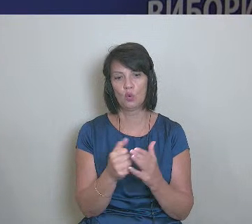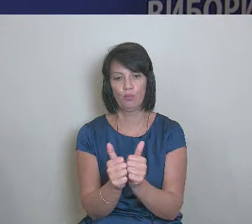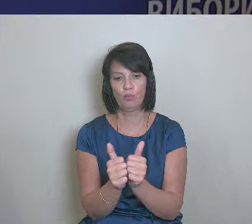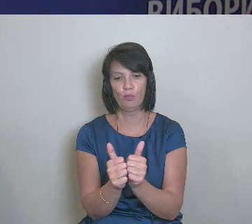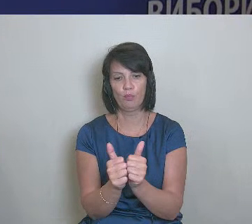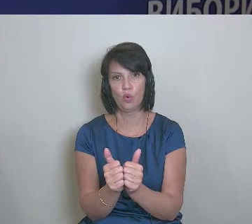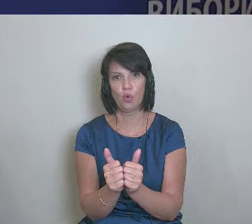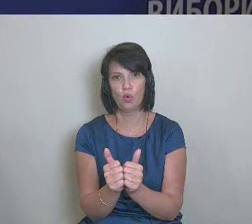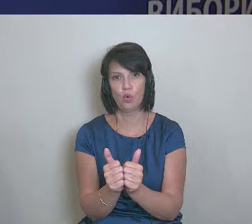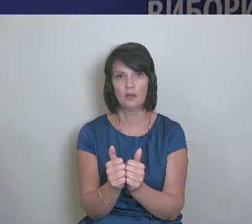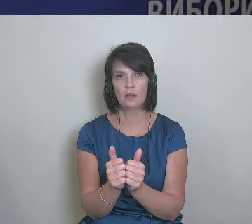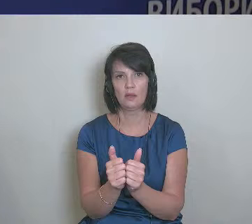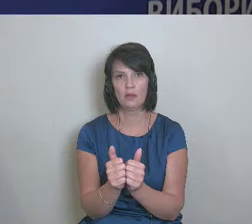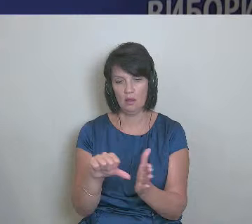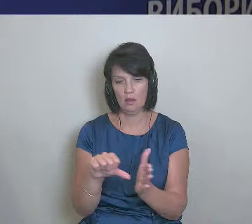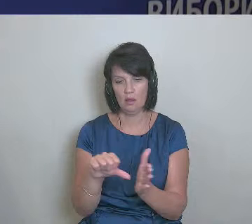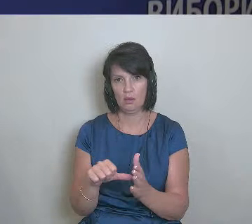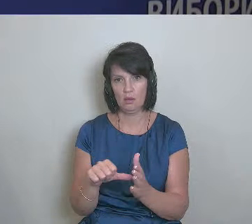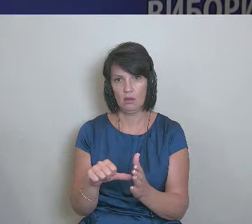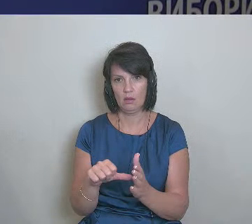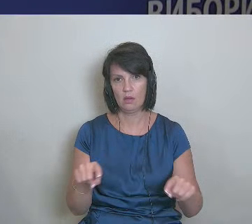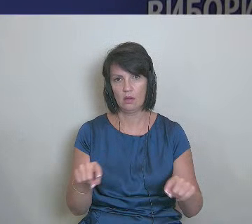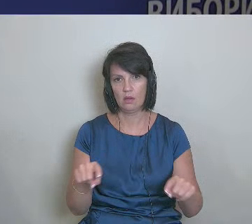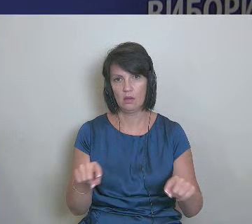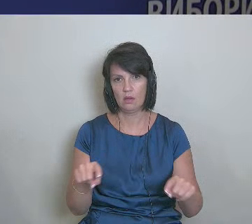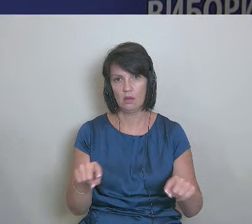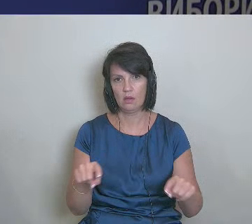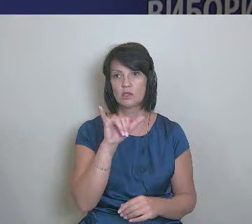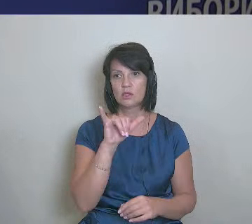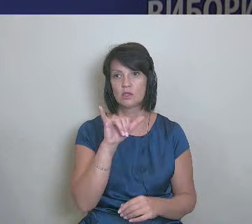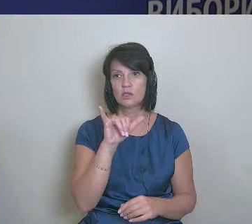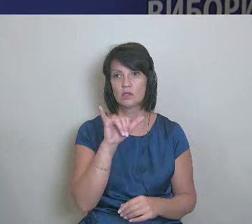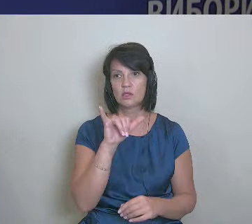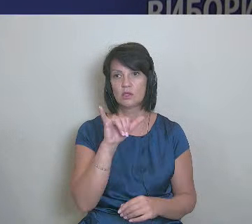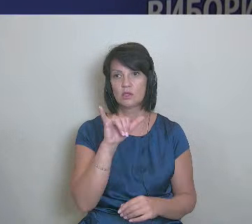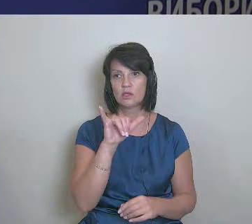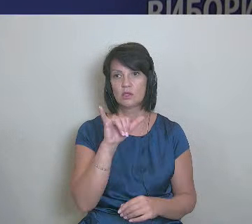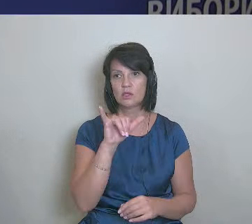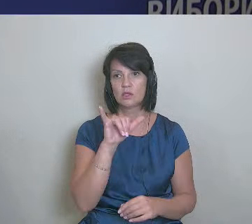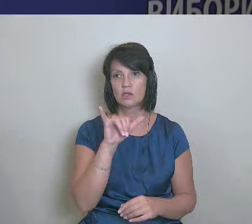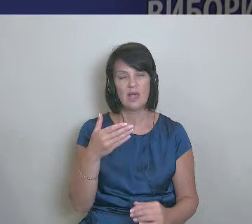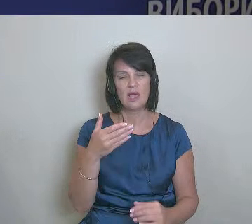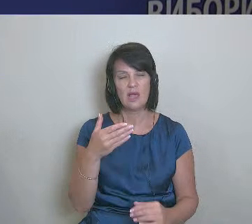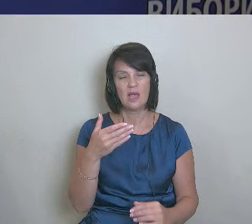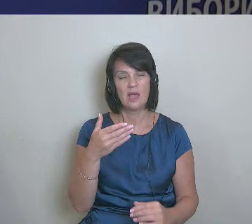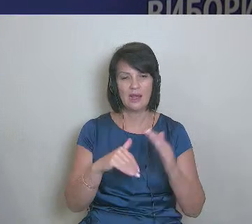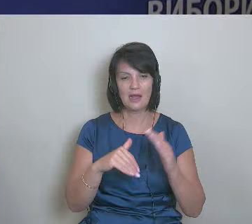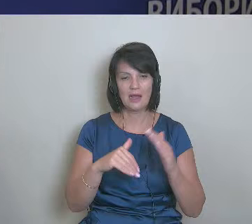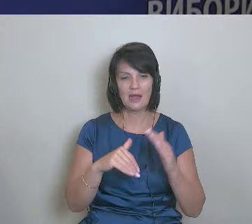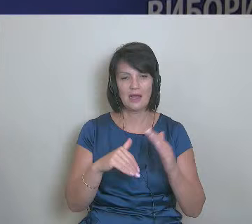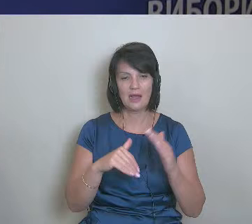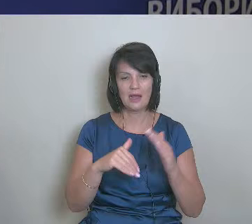kind of merged with the polling station adjoining to it. That's